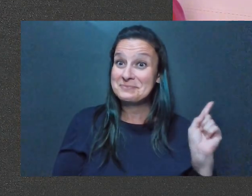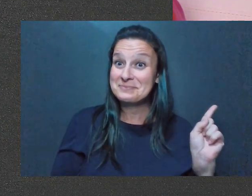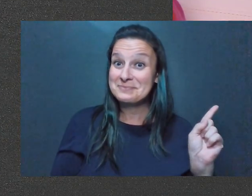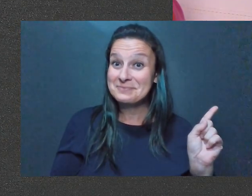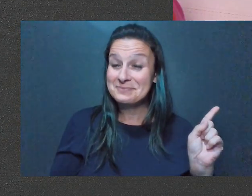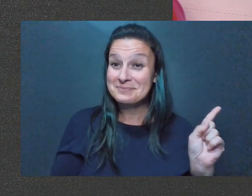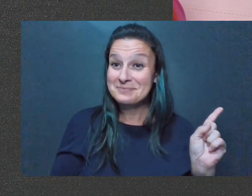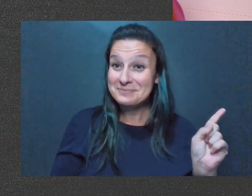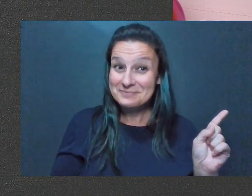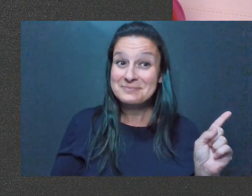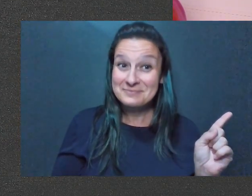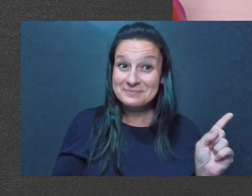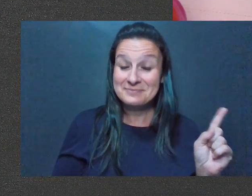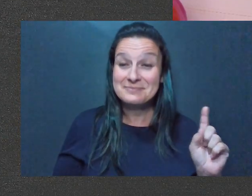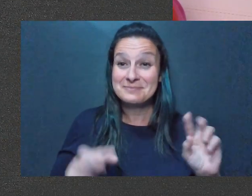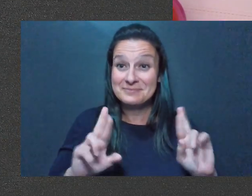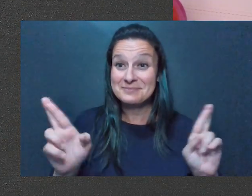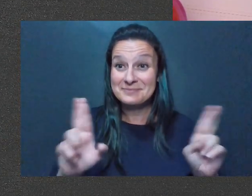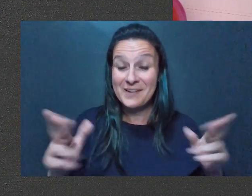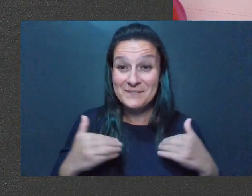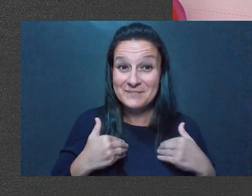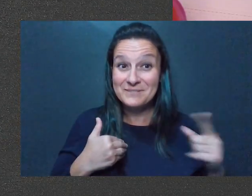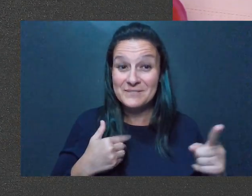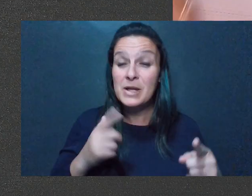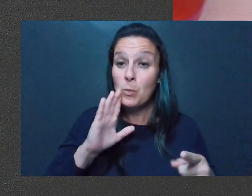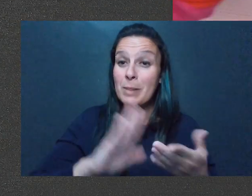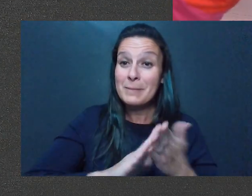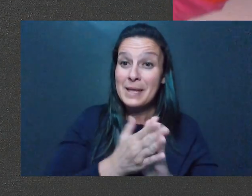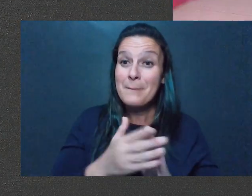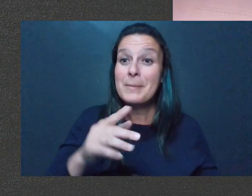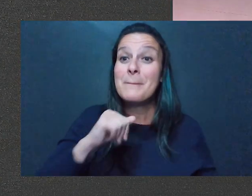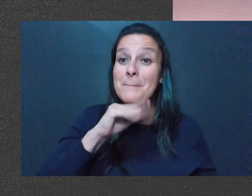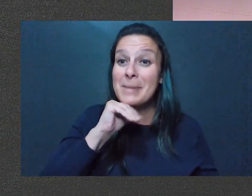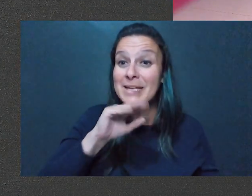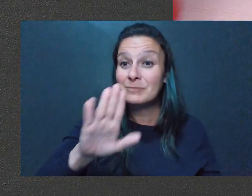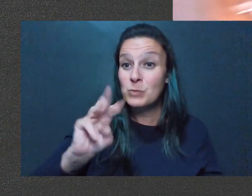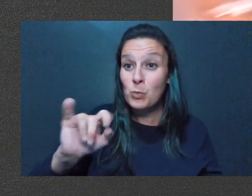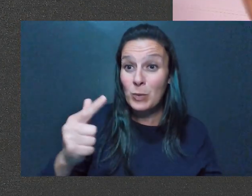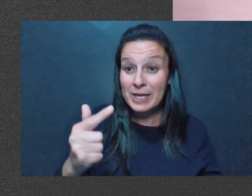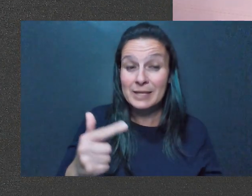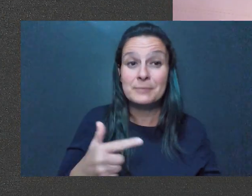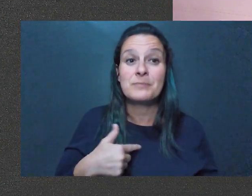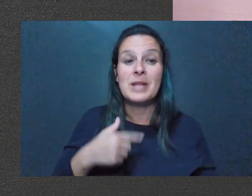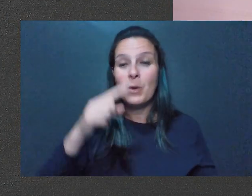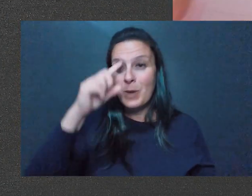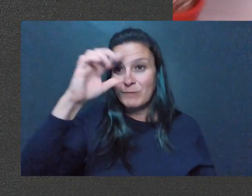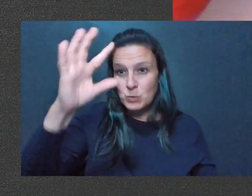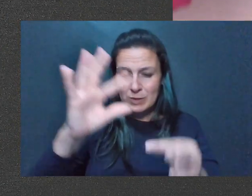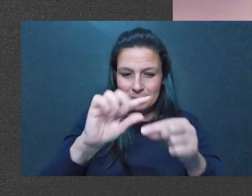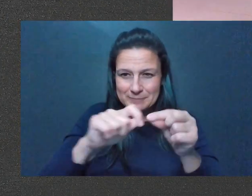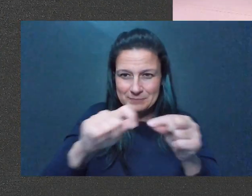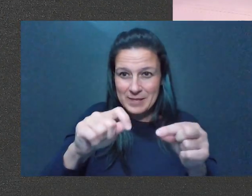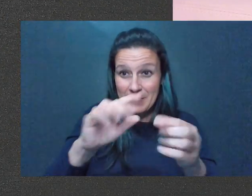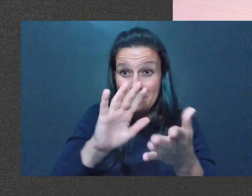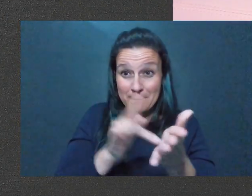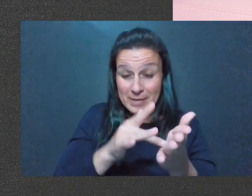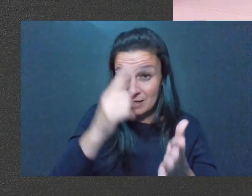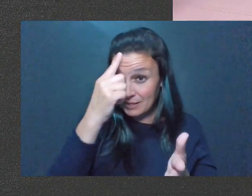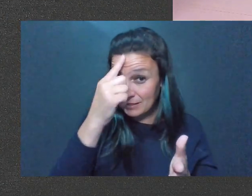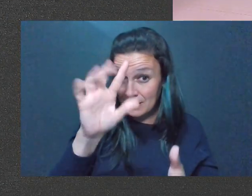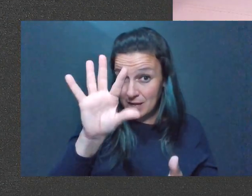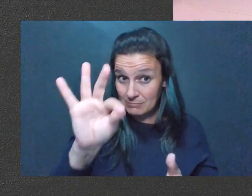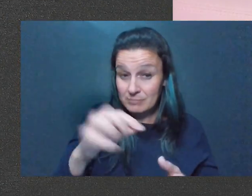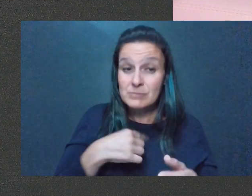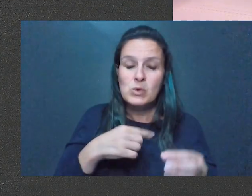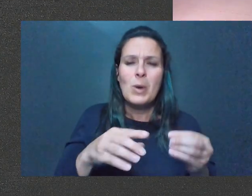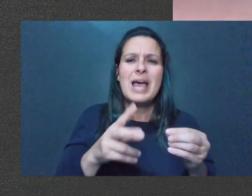little section of yarn like that. That's going to be the pig's wig. Now you need to secure it in the middle. So if you cut off an extra